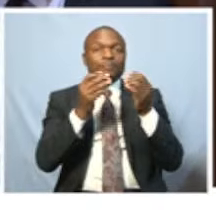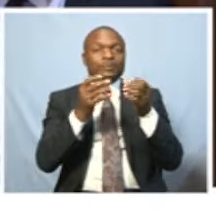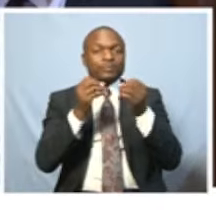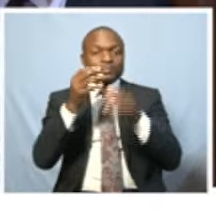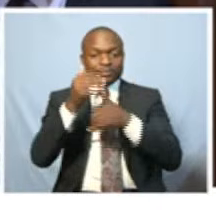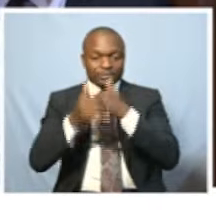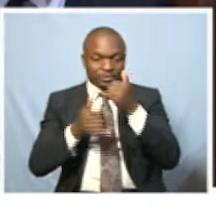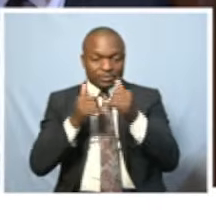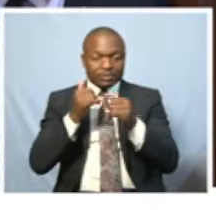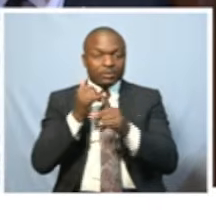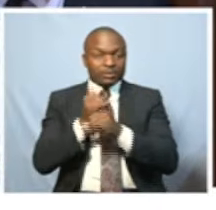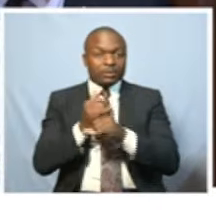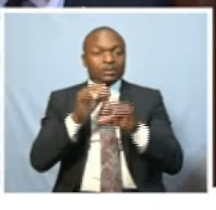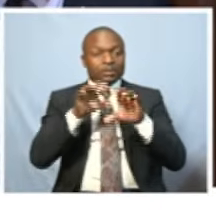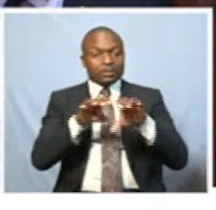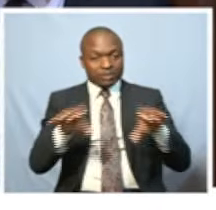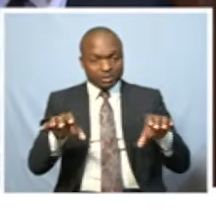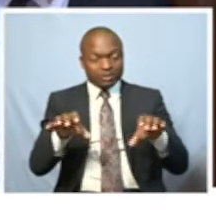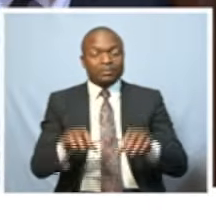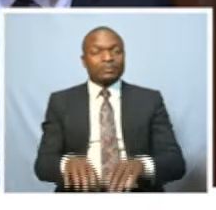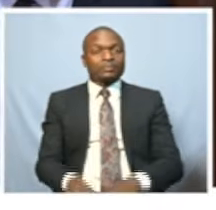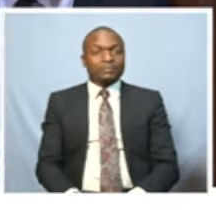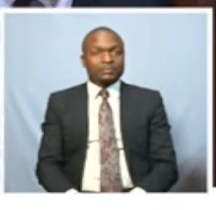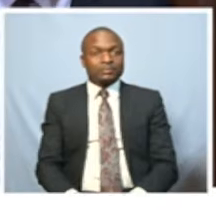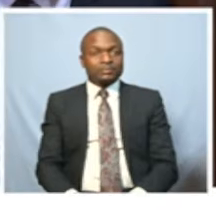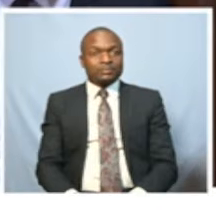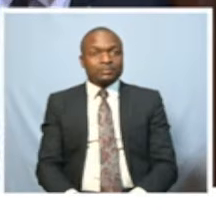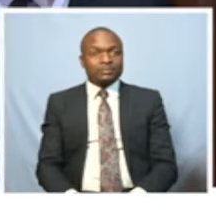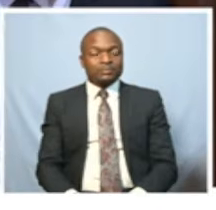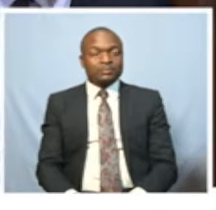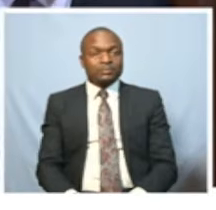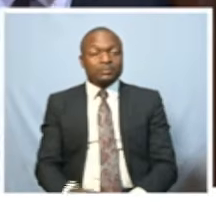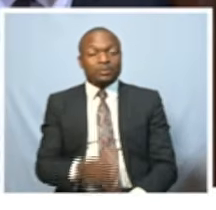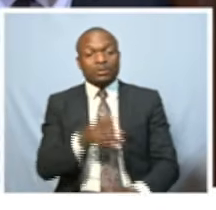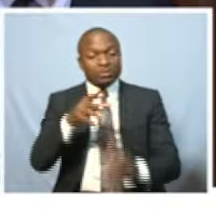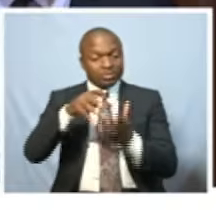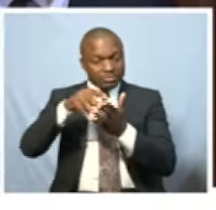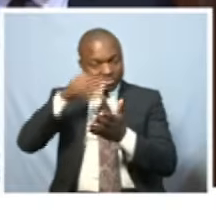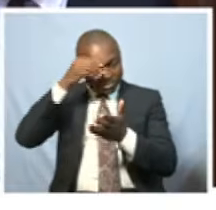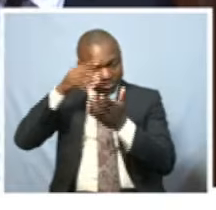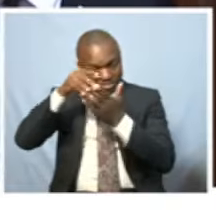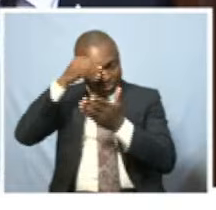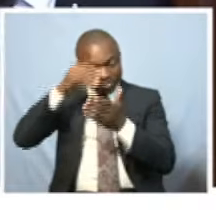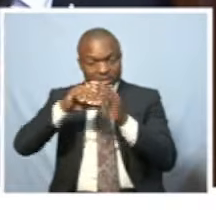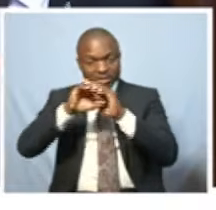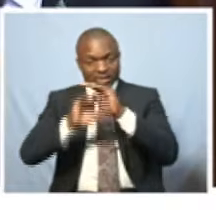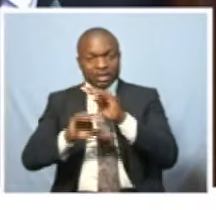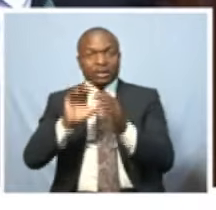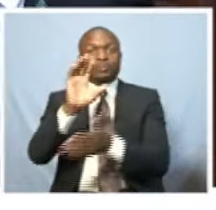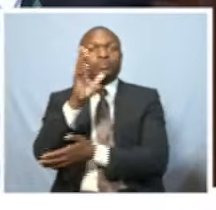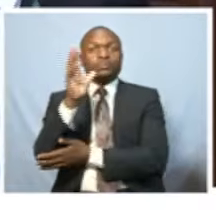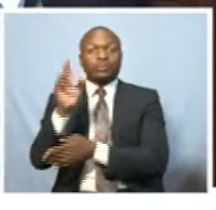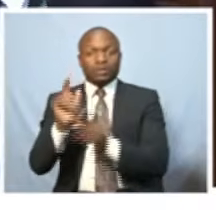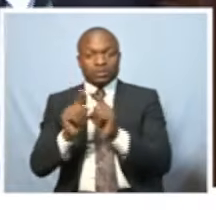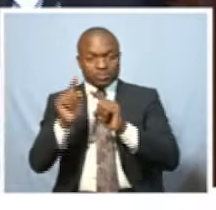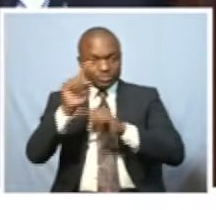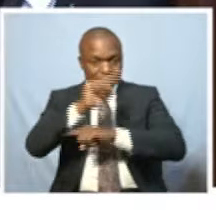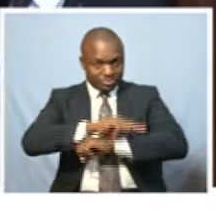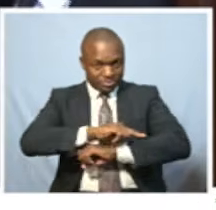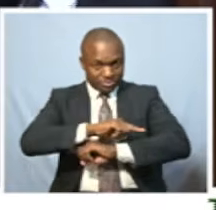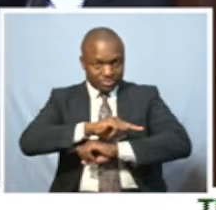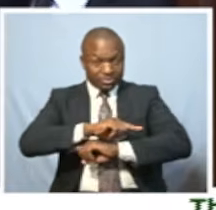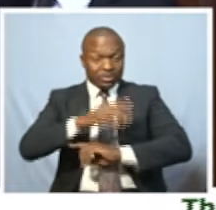years, our children were subjected to the indignity of learning under trees. Today,